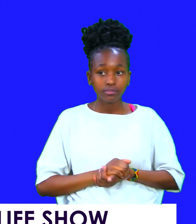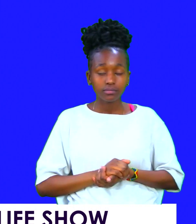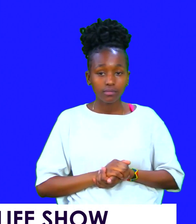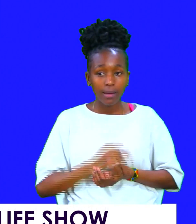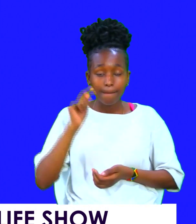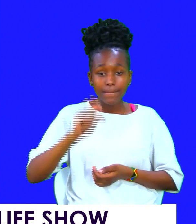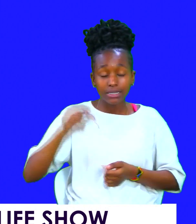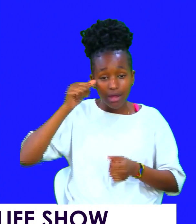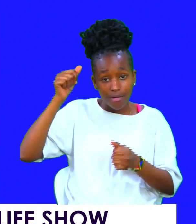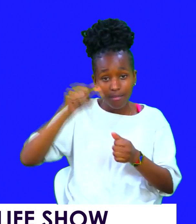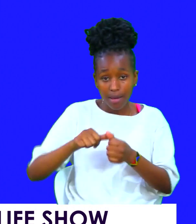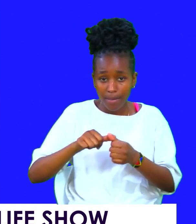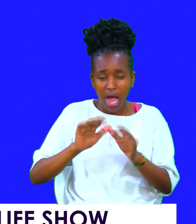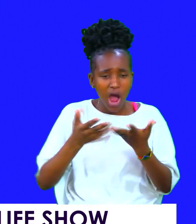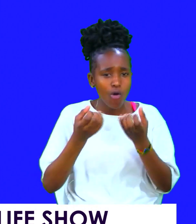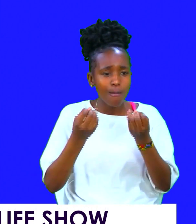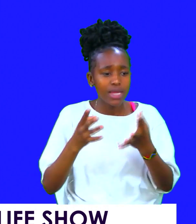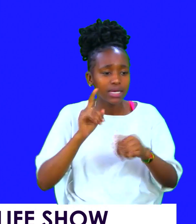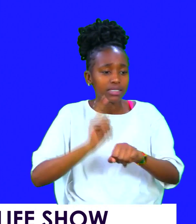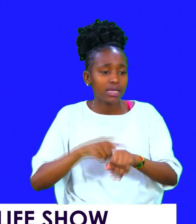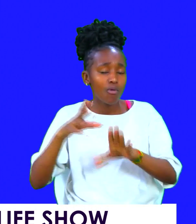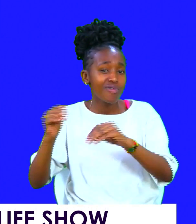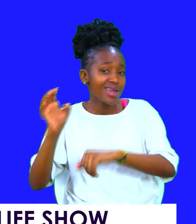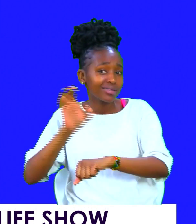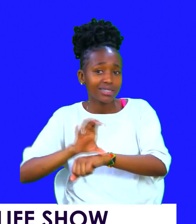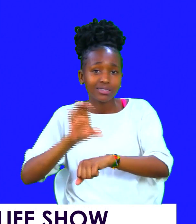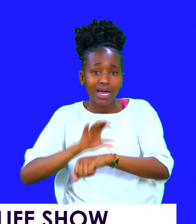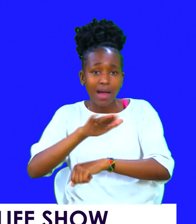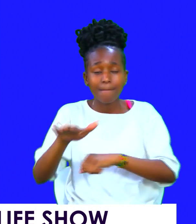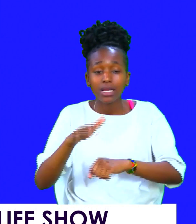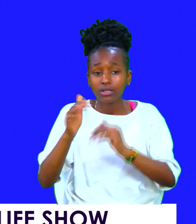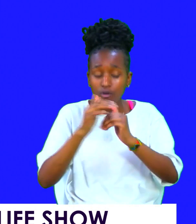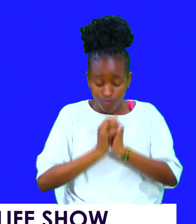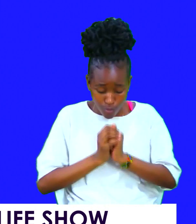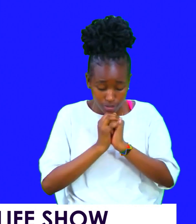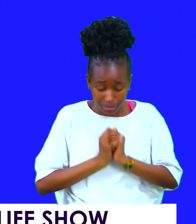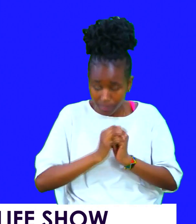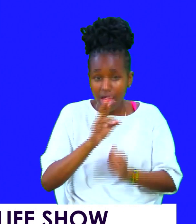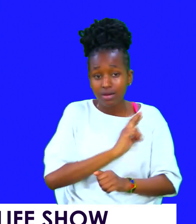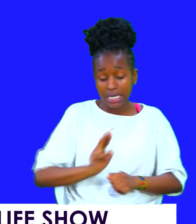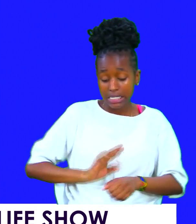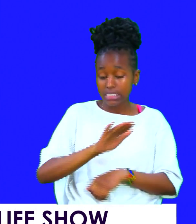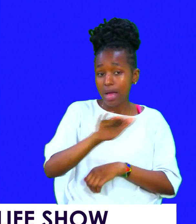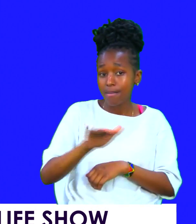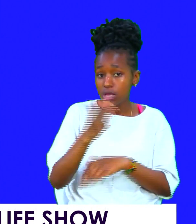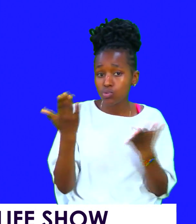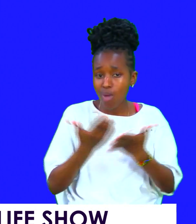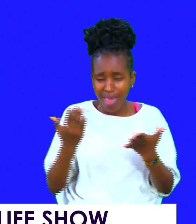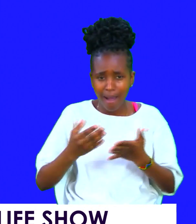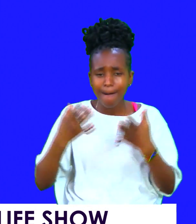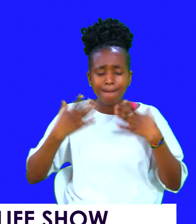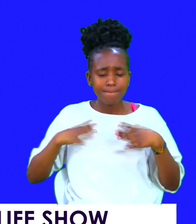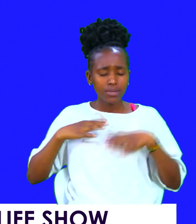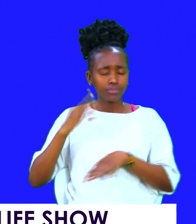a church? How many times do you go to a place of worship, a religious place, where you are spoken to by